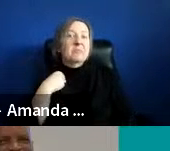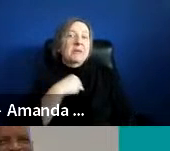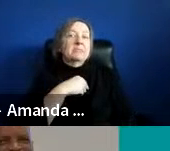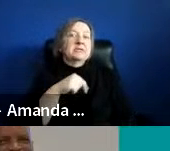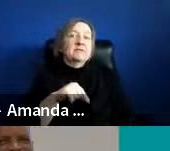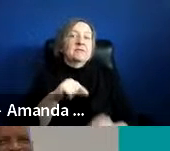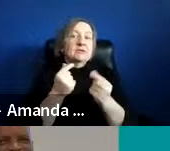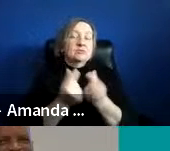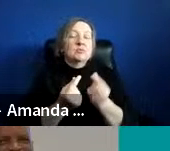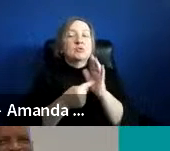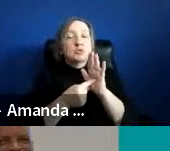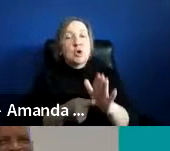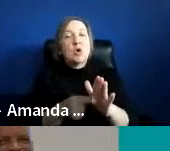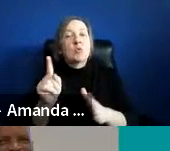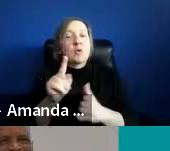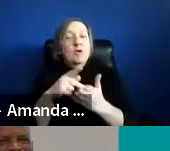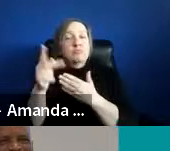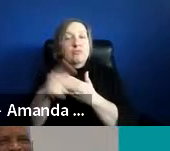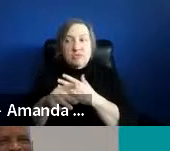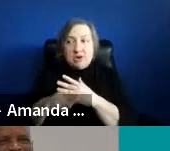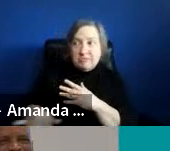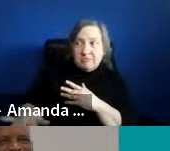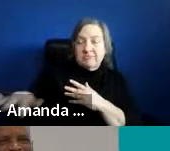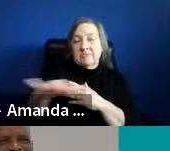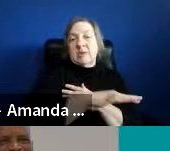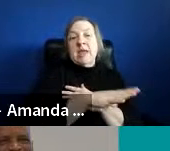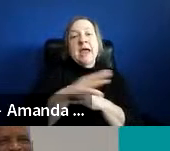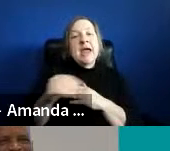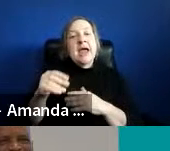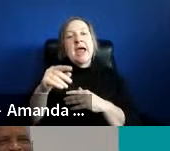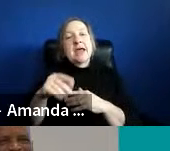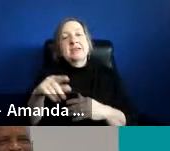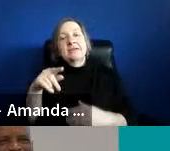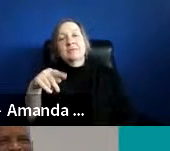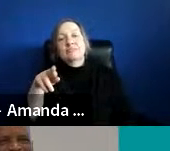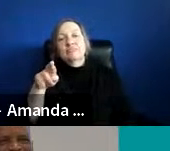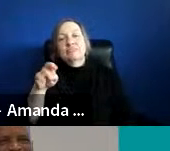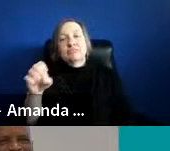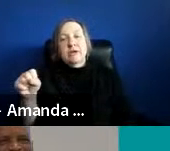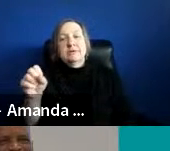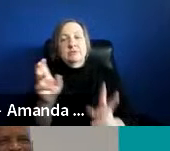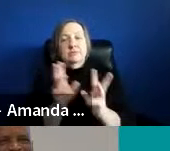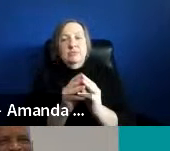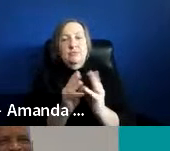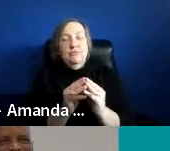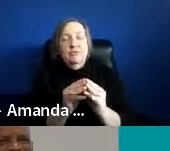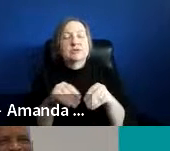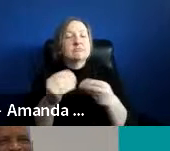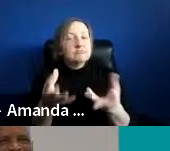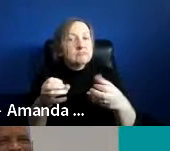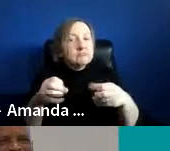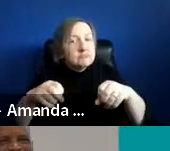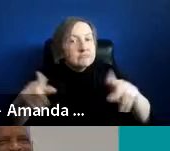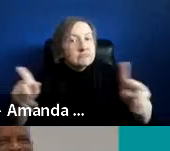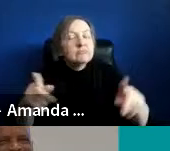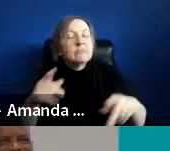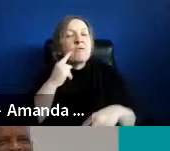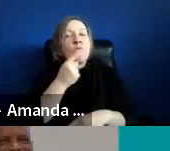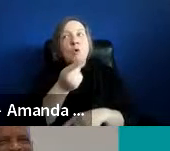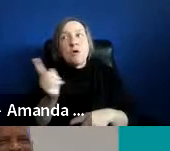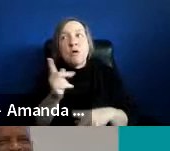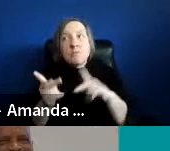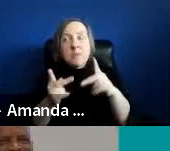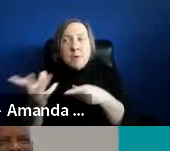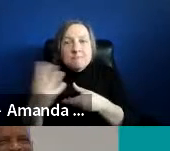program site, but then also a press conference that gave the opportunity for you know, some